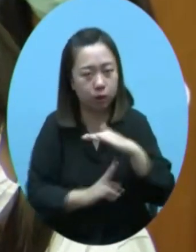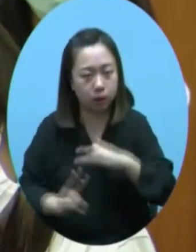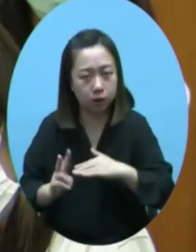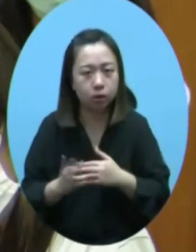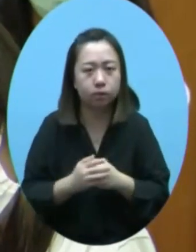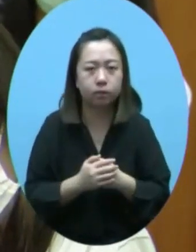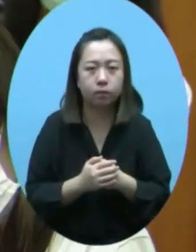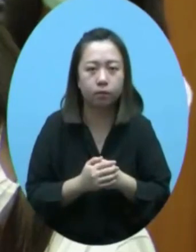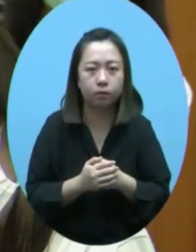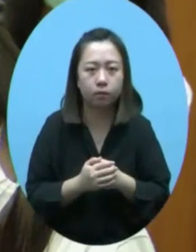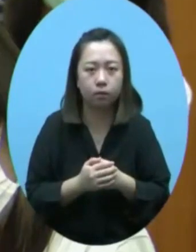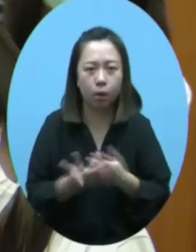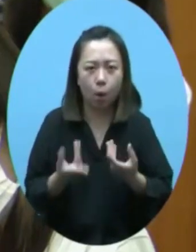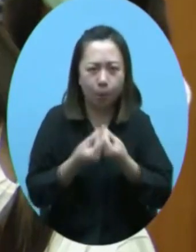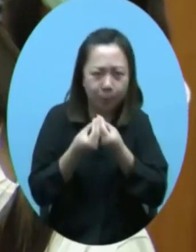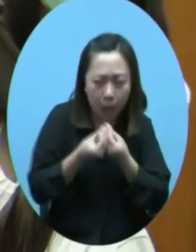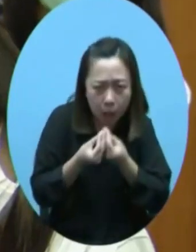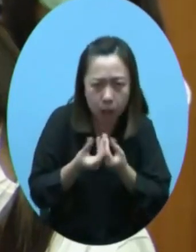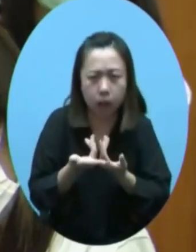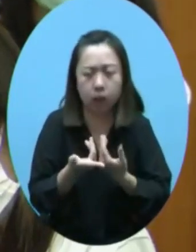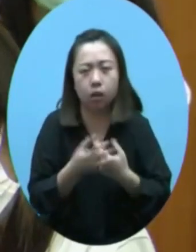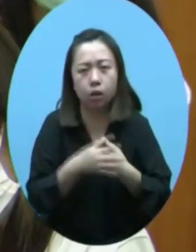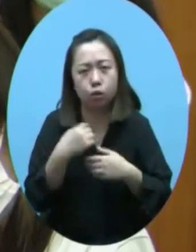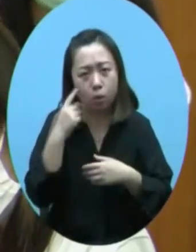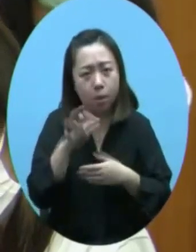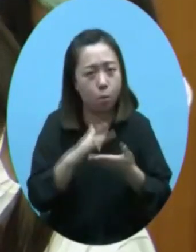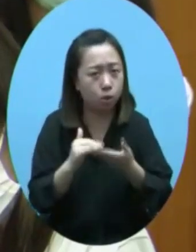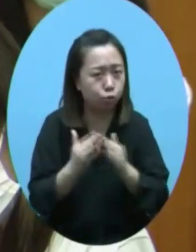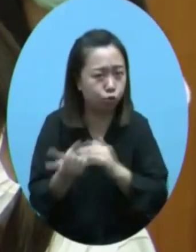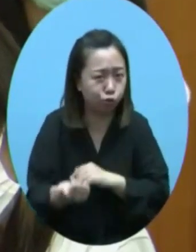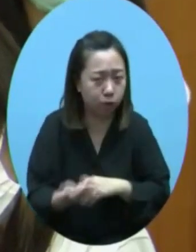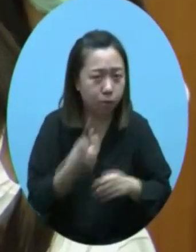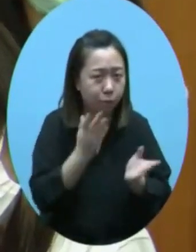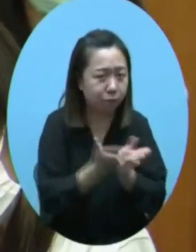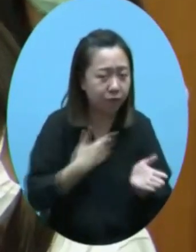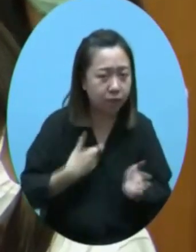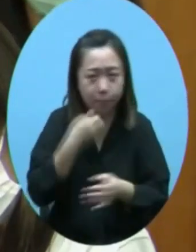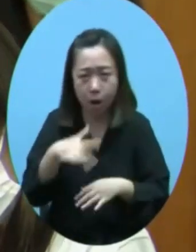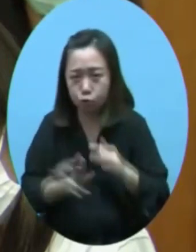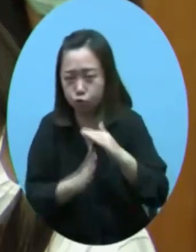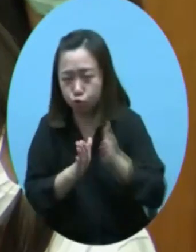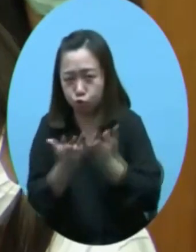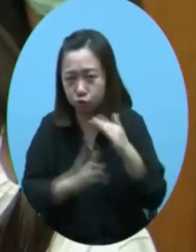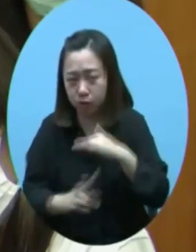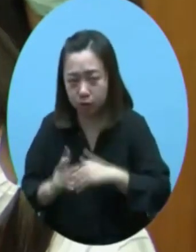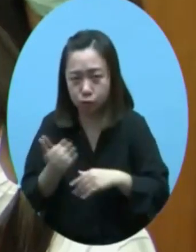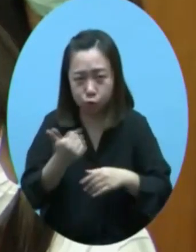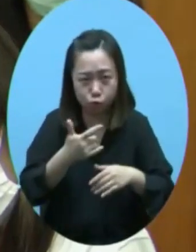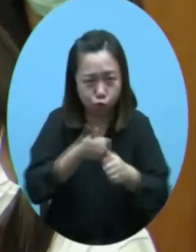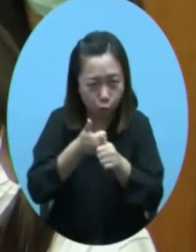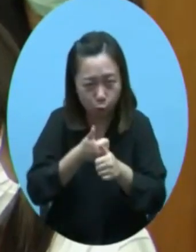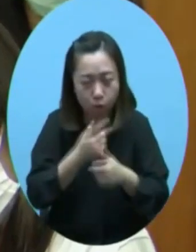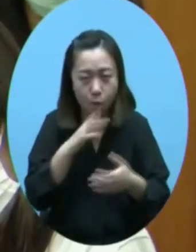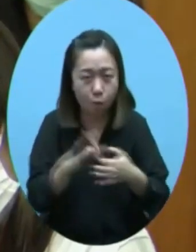on the book fair, I know that it's coming up, and it will be quite crowded. If you've been to, you know